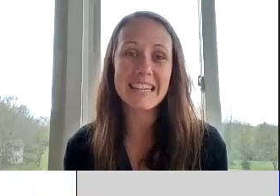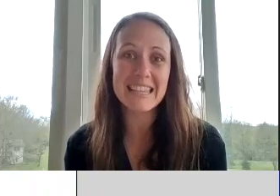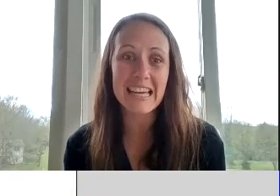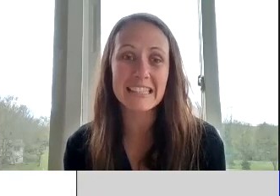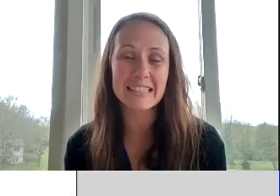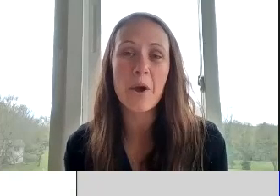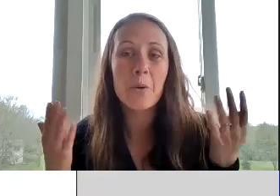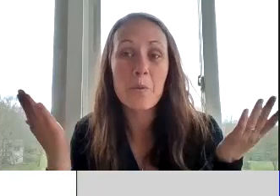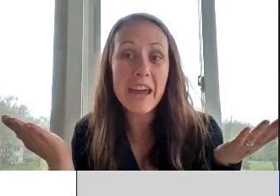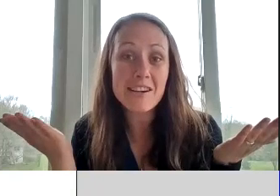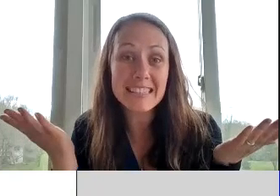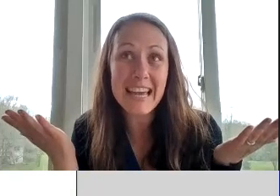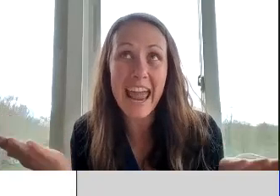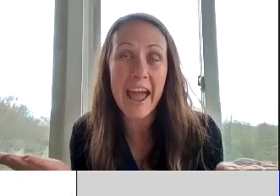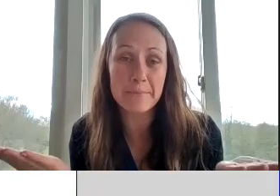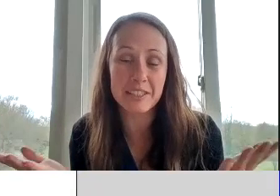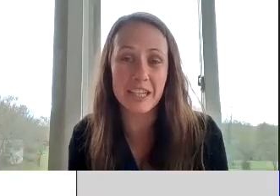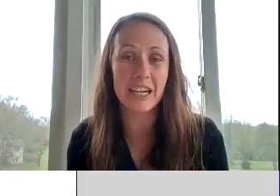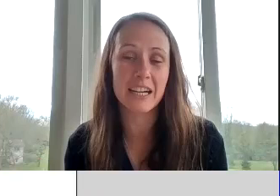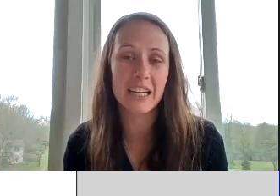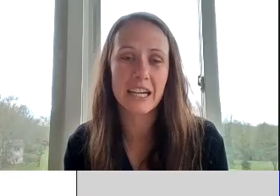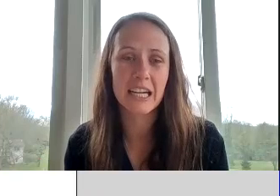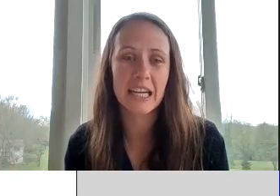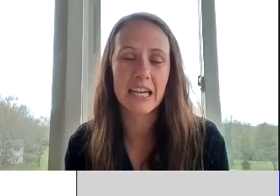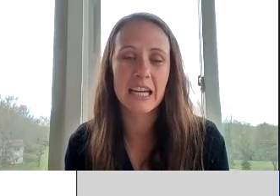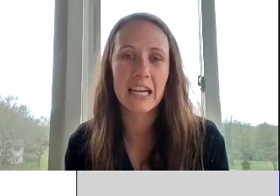Ooh, look at this. Where is the hamster?